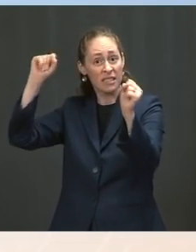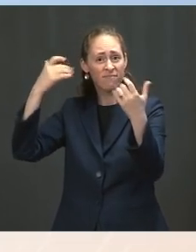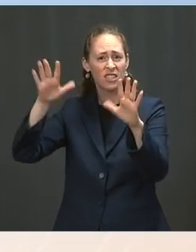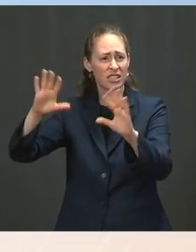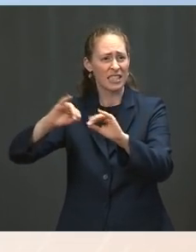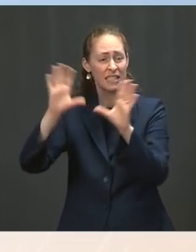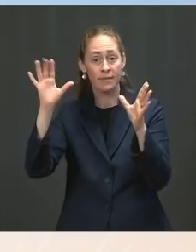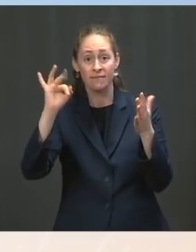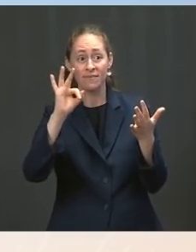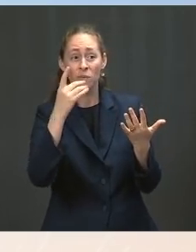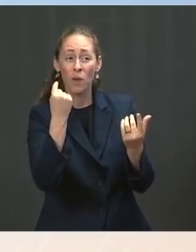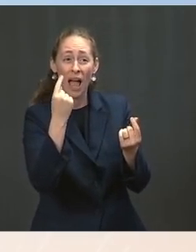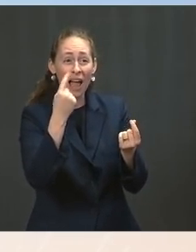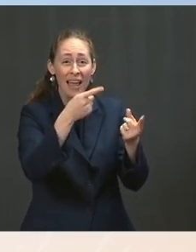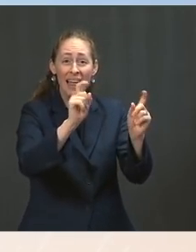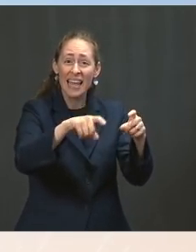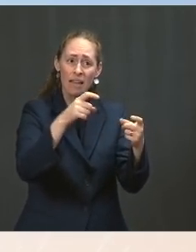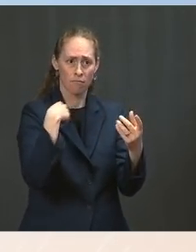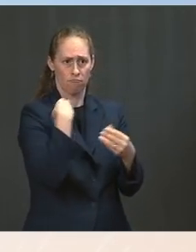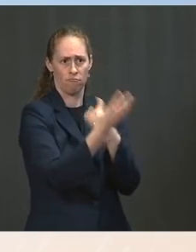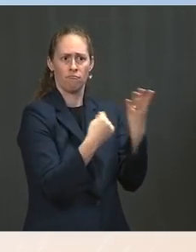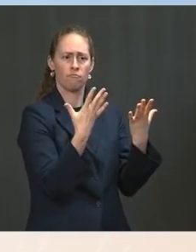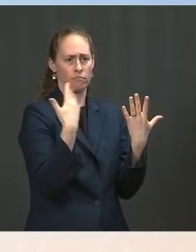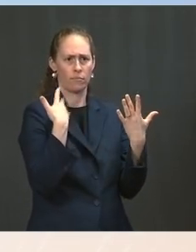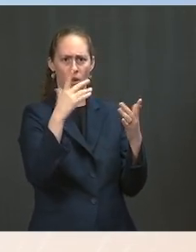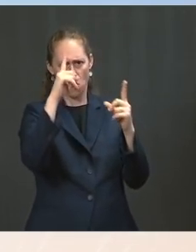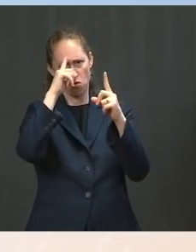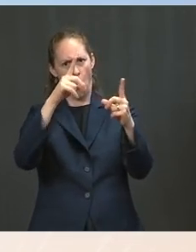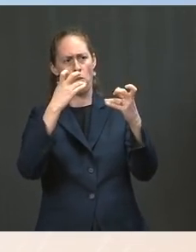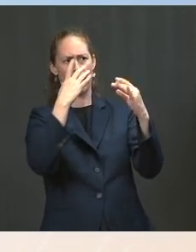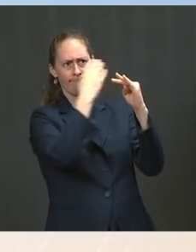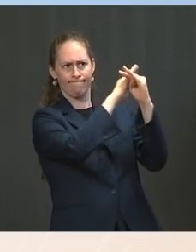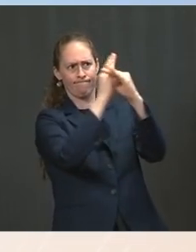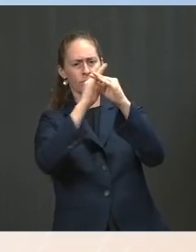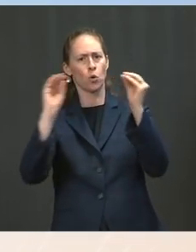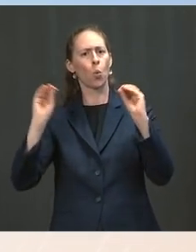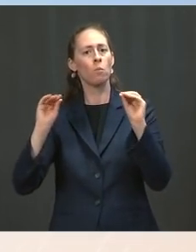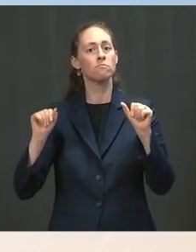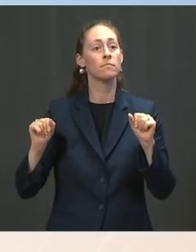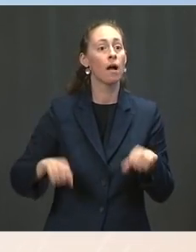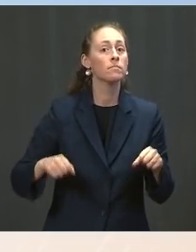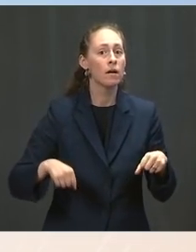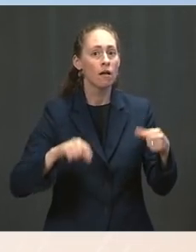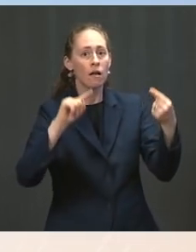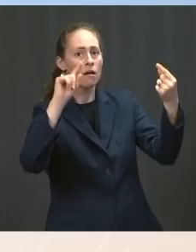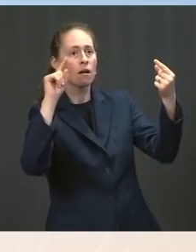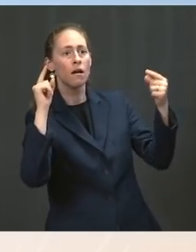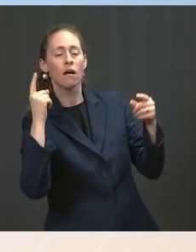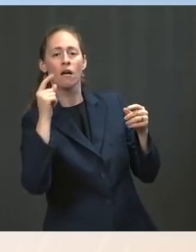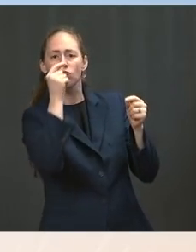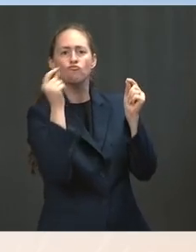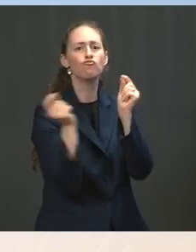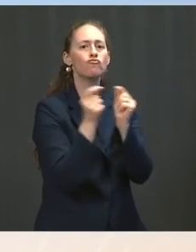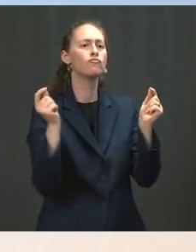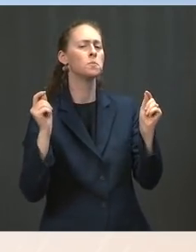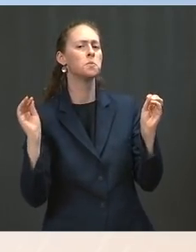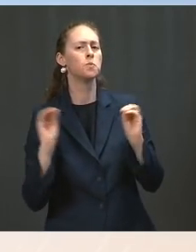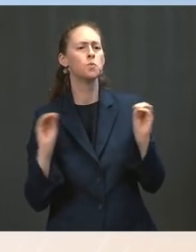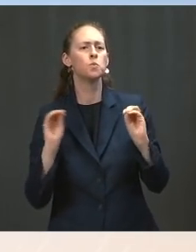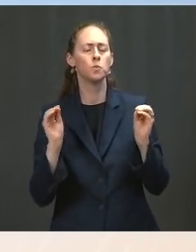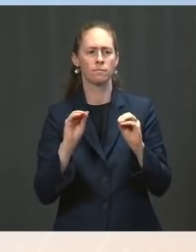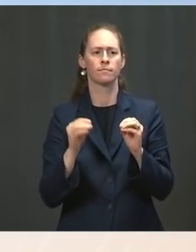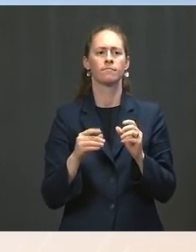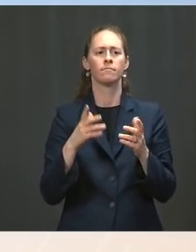attack. We remain in close touch with allies and partners to coordinate the evacuation of their own citizens and their